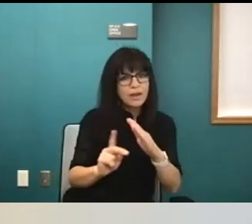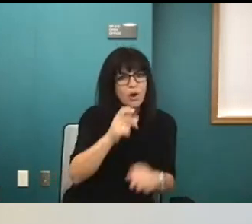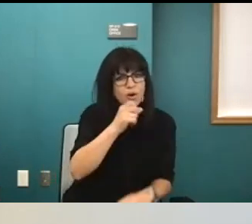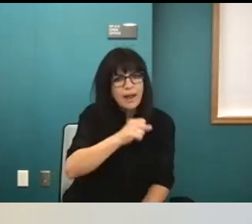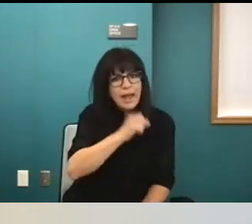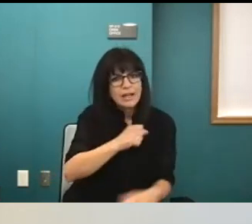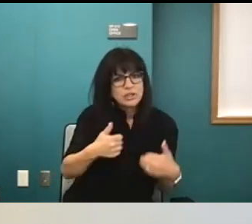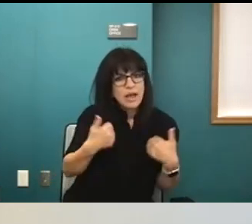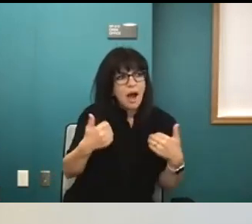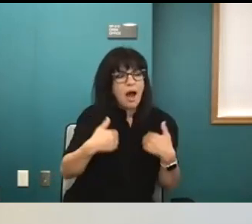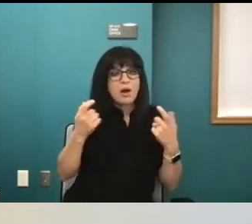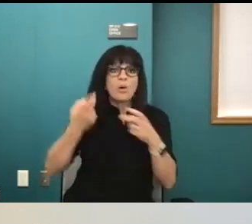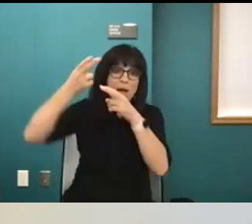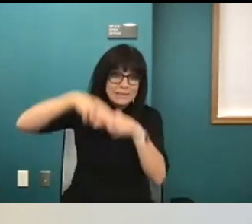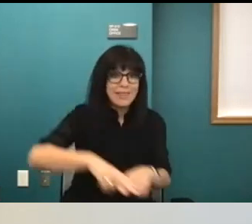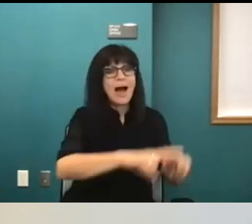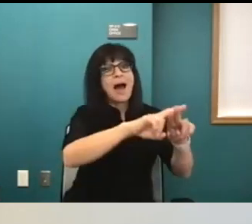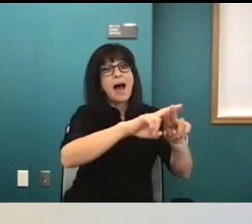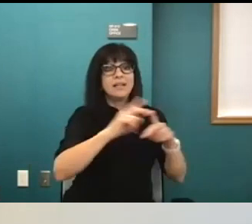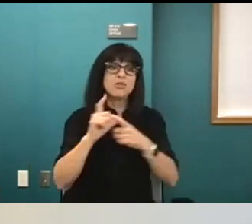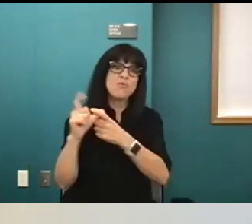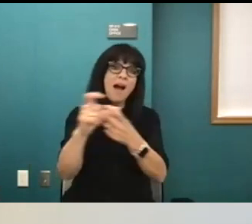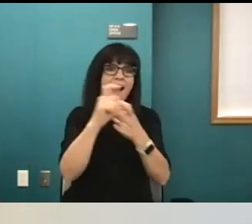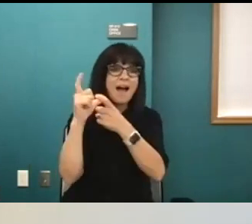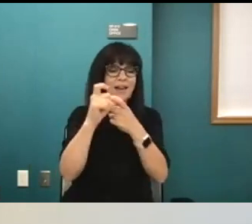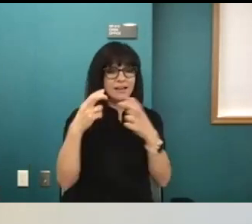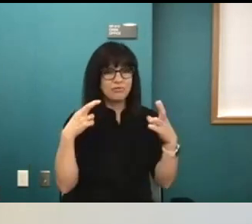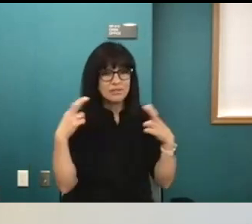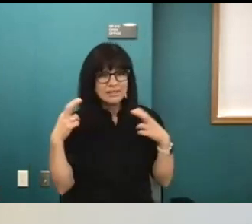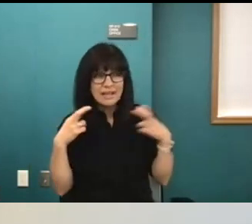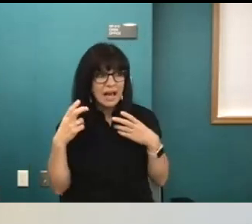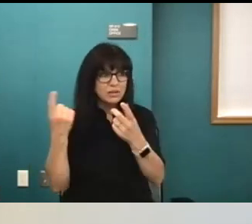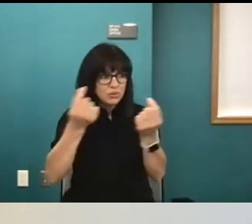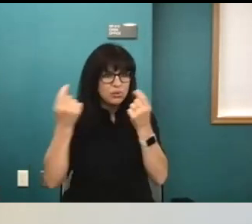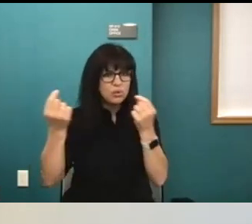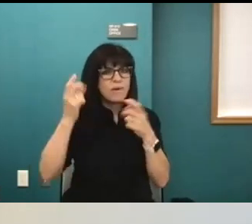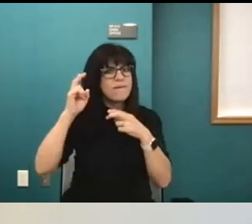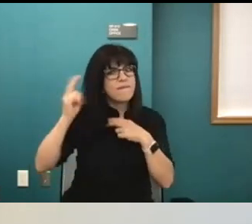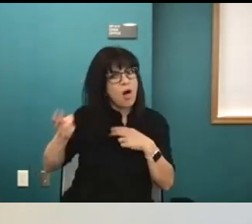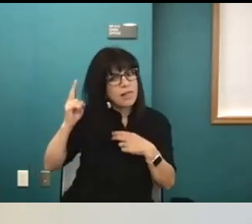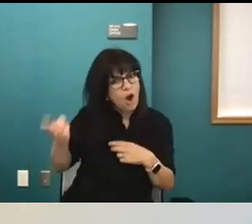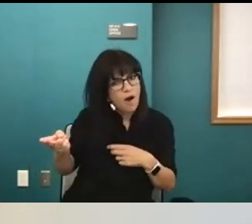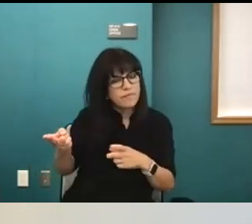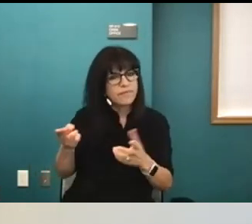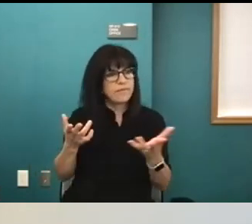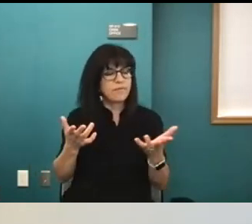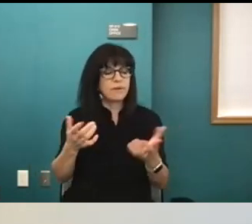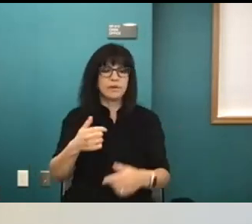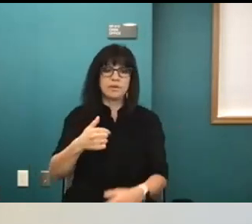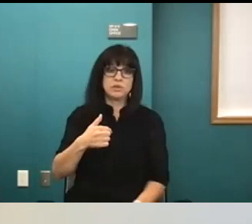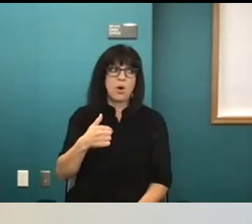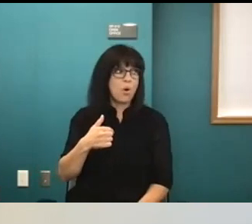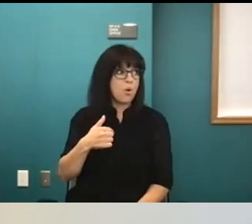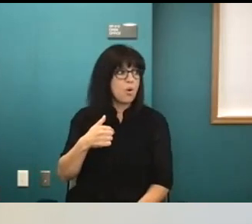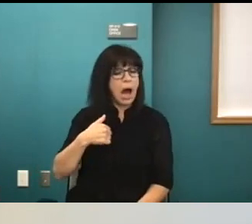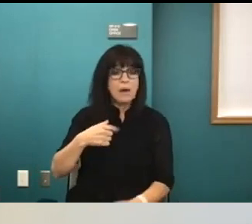they're going down slides or running in recess and it, just coming off? So I will say, I was